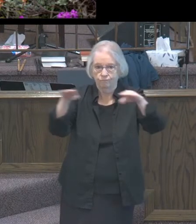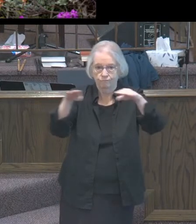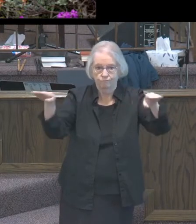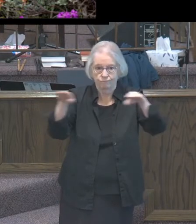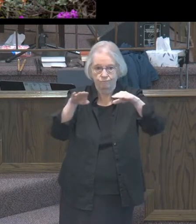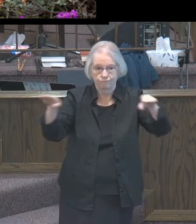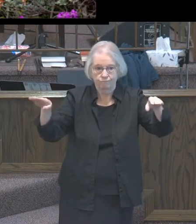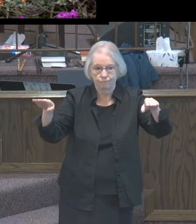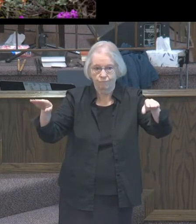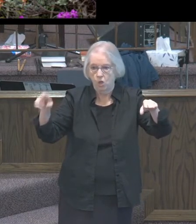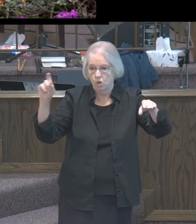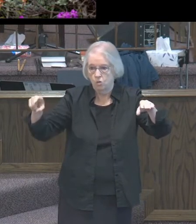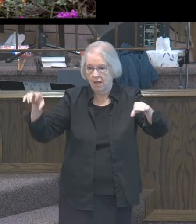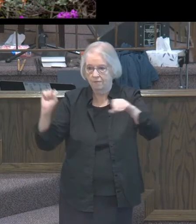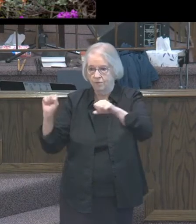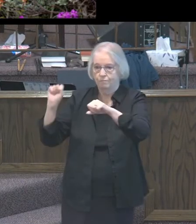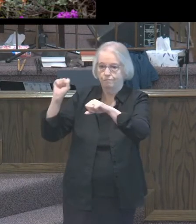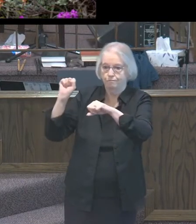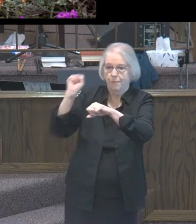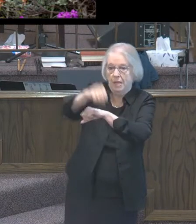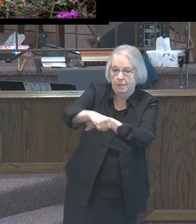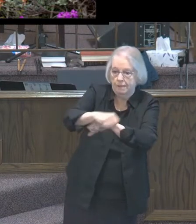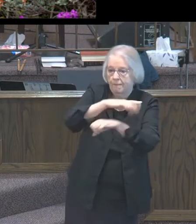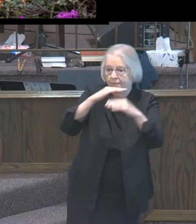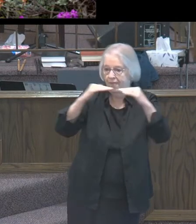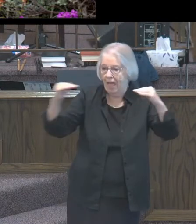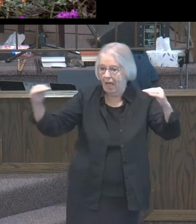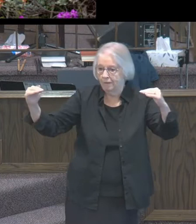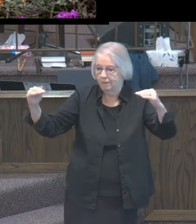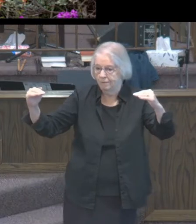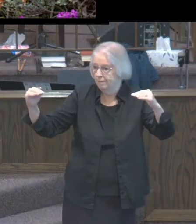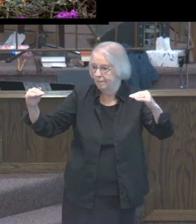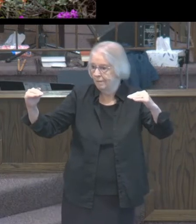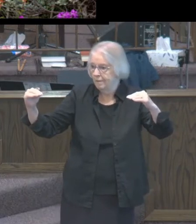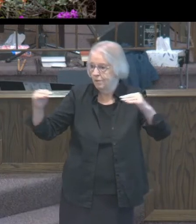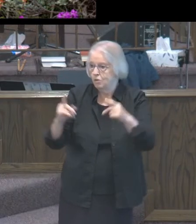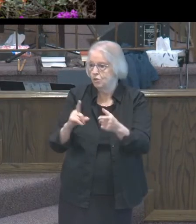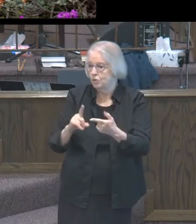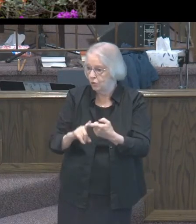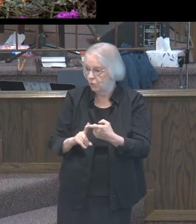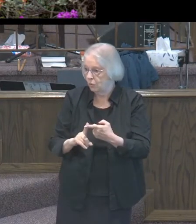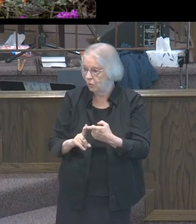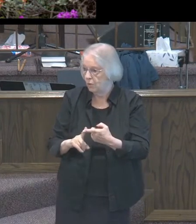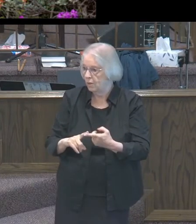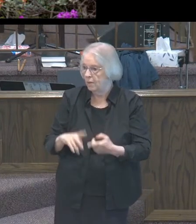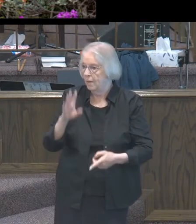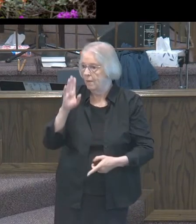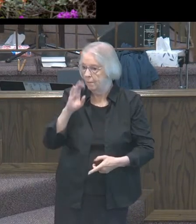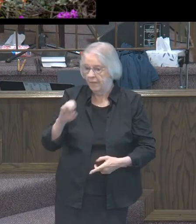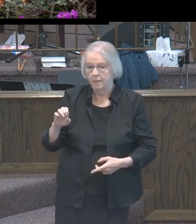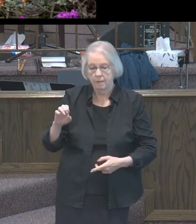to beat, not meet, you need to beat in order to be